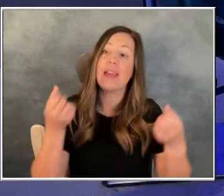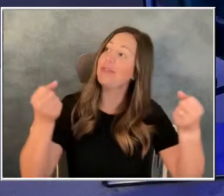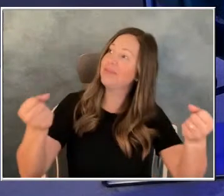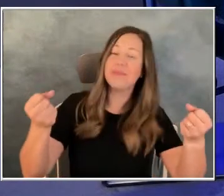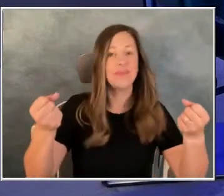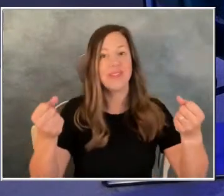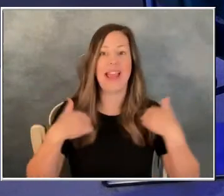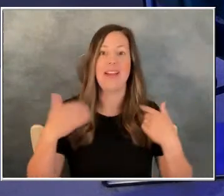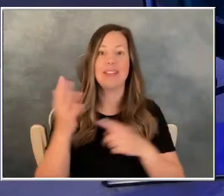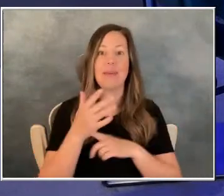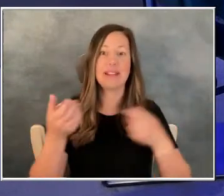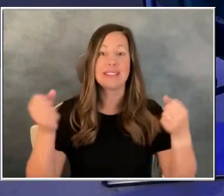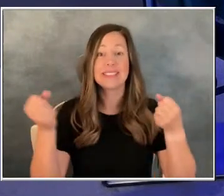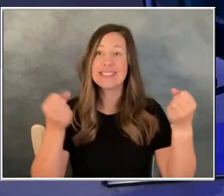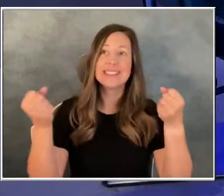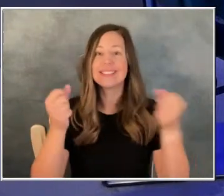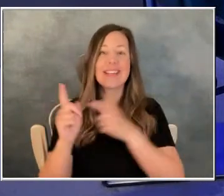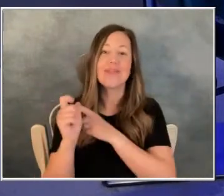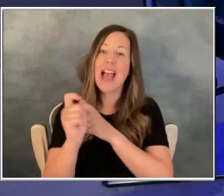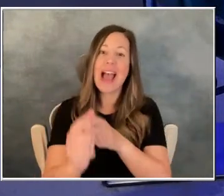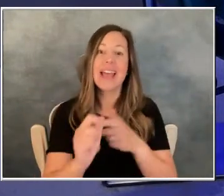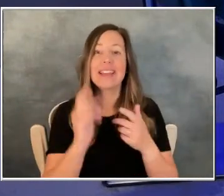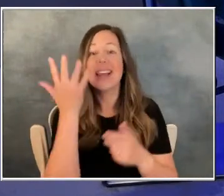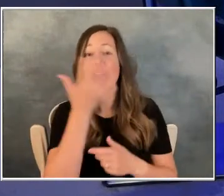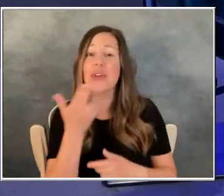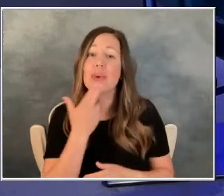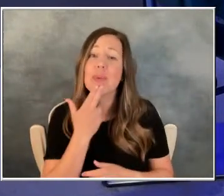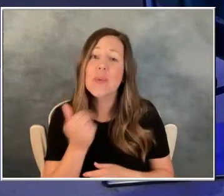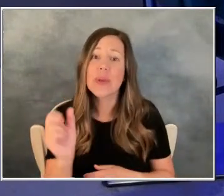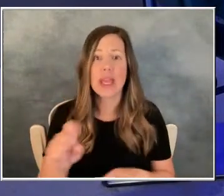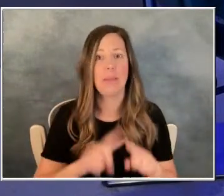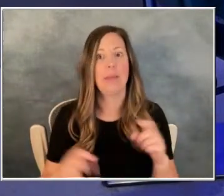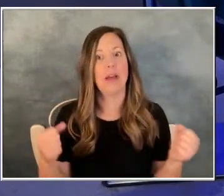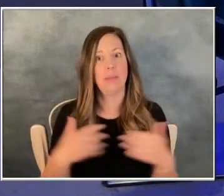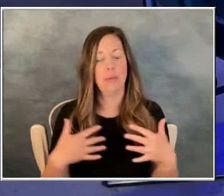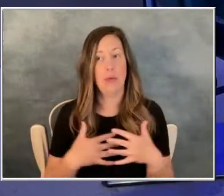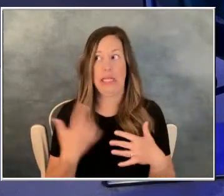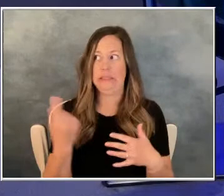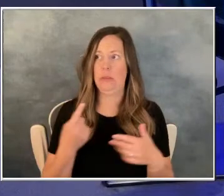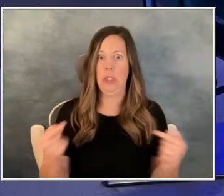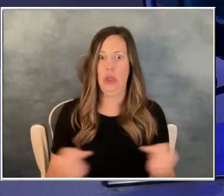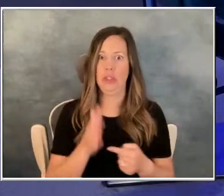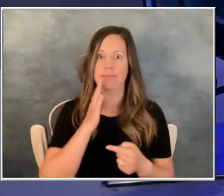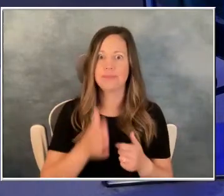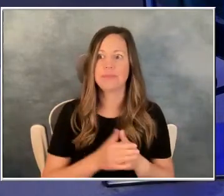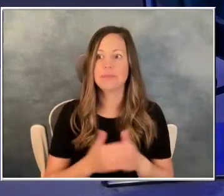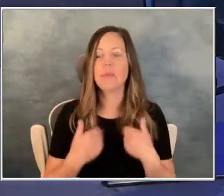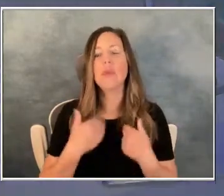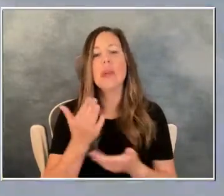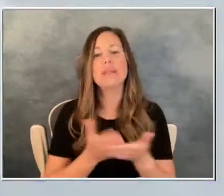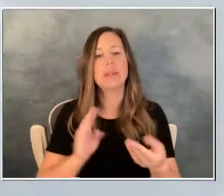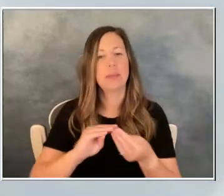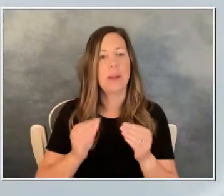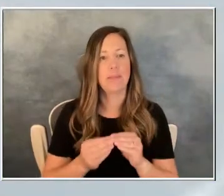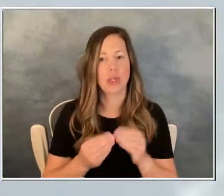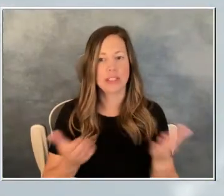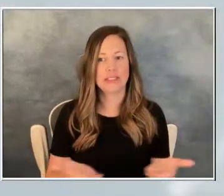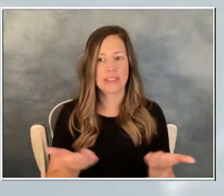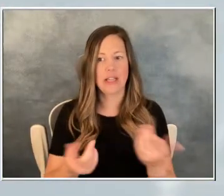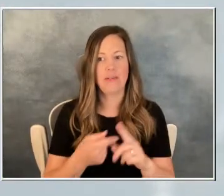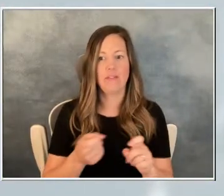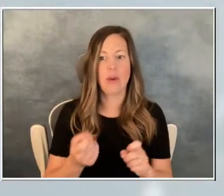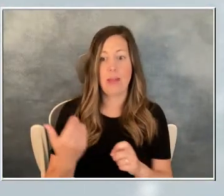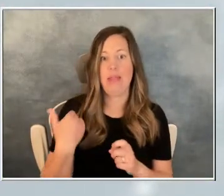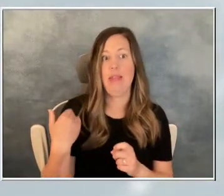through your neighborhood, and they look cute. But I'm so afraid one of them's going to get hurt. Absolutely. We have some data from last 4th of